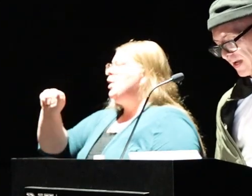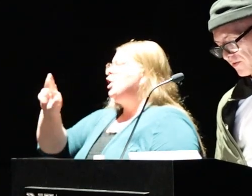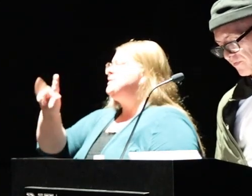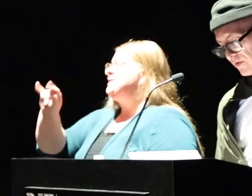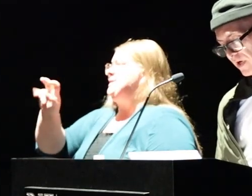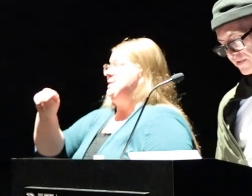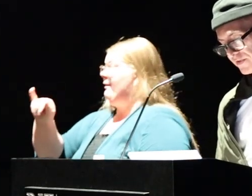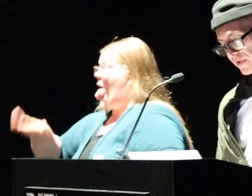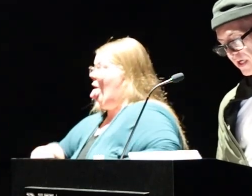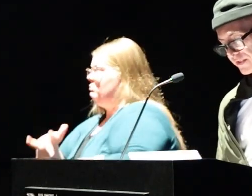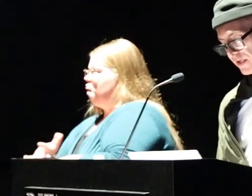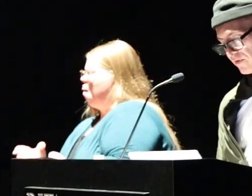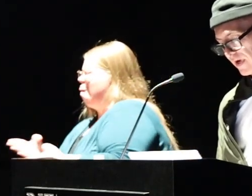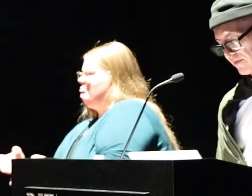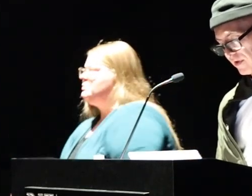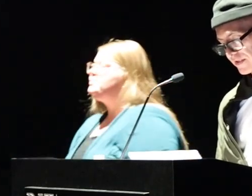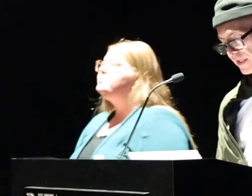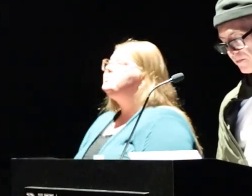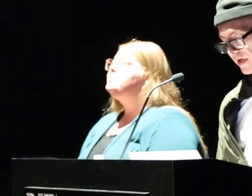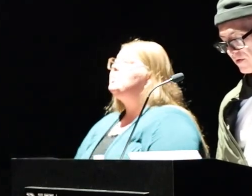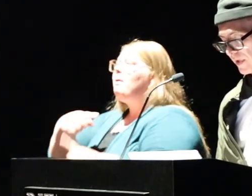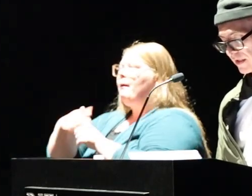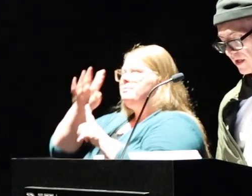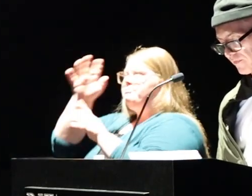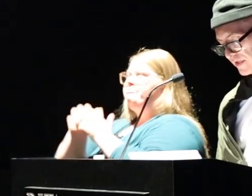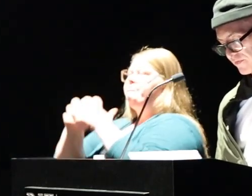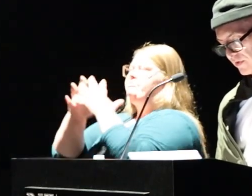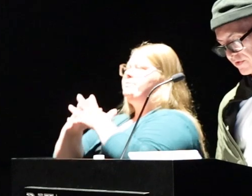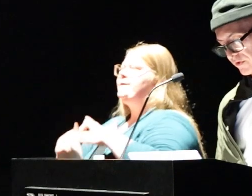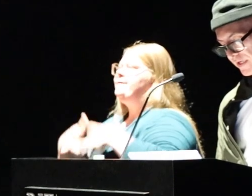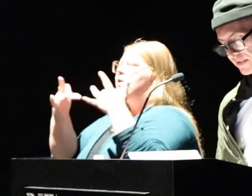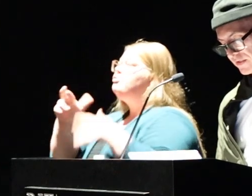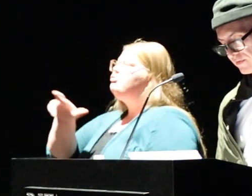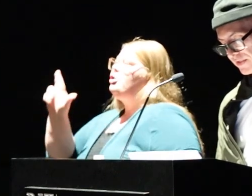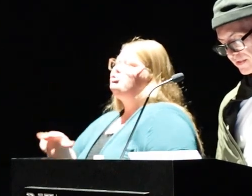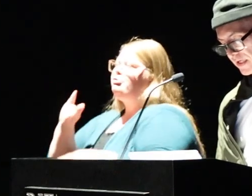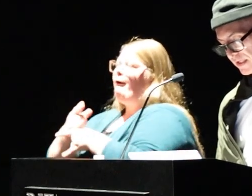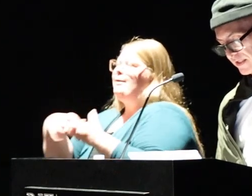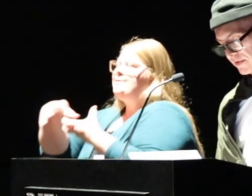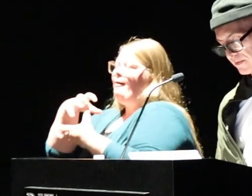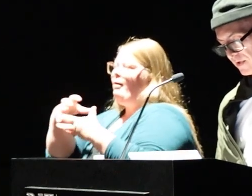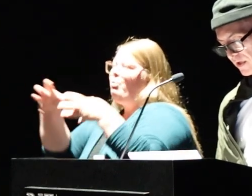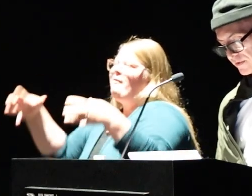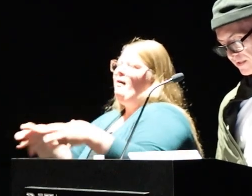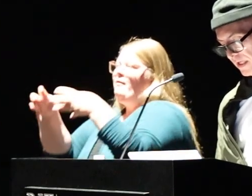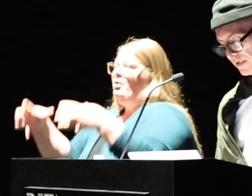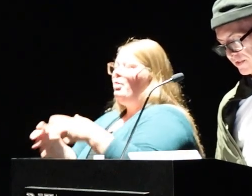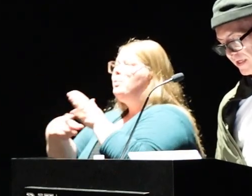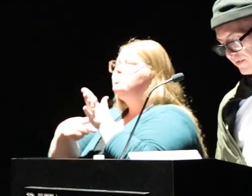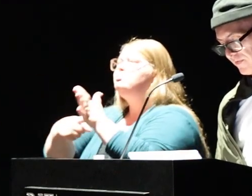also the founder of the Rochester Cocktail Revival, a celebrated week-long festival that showcases the region's cocktails and